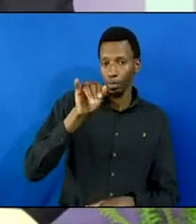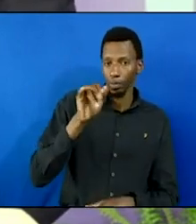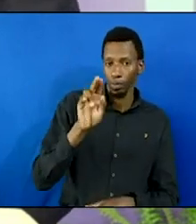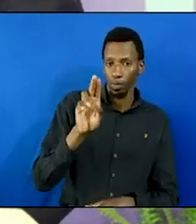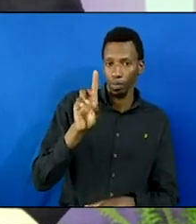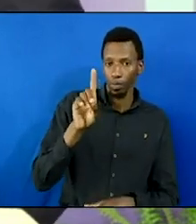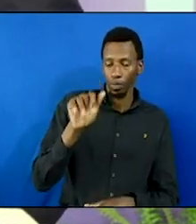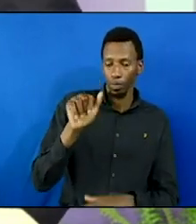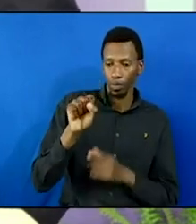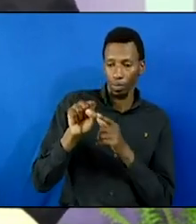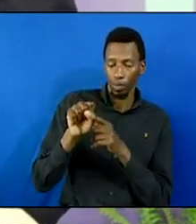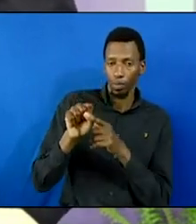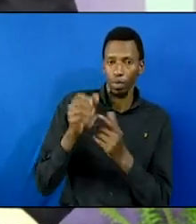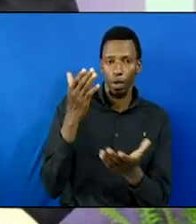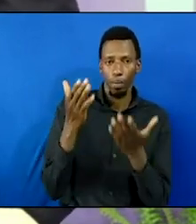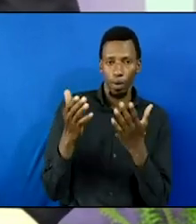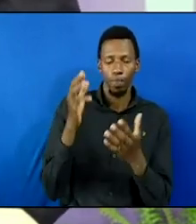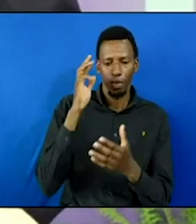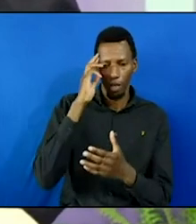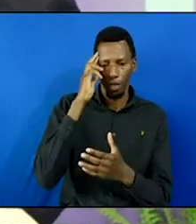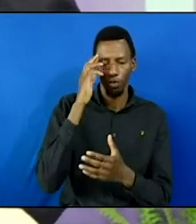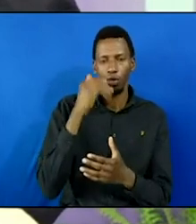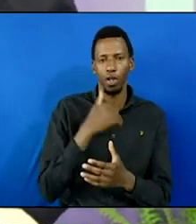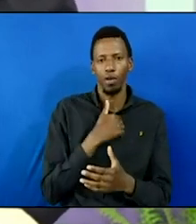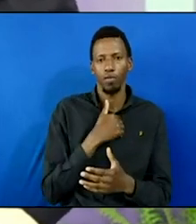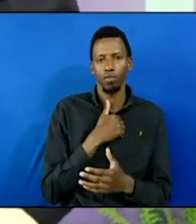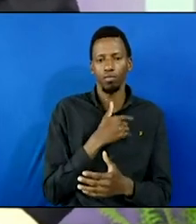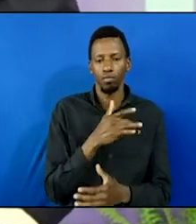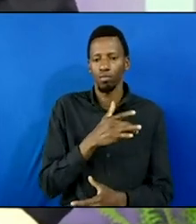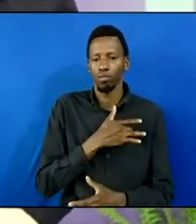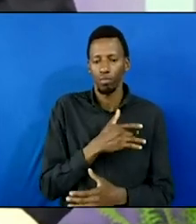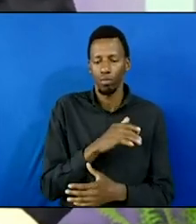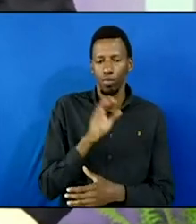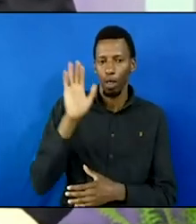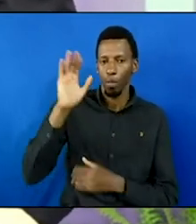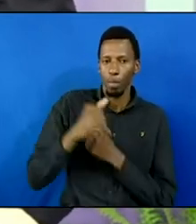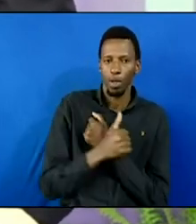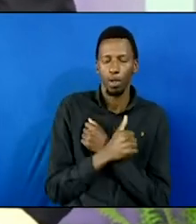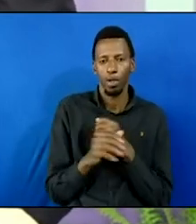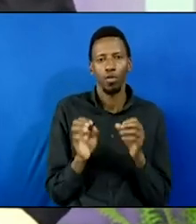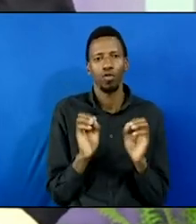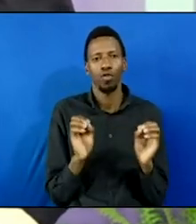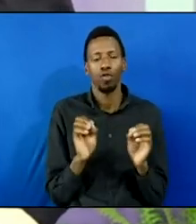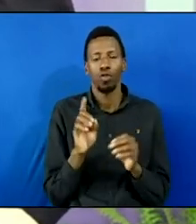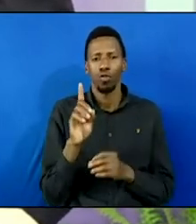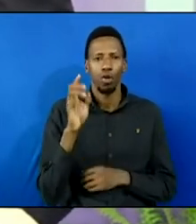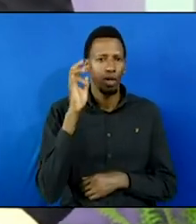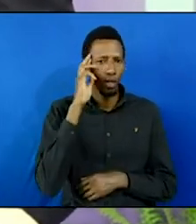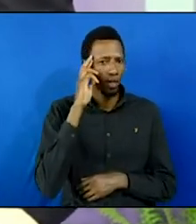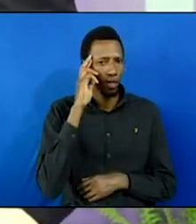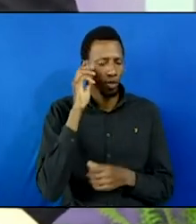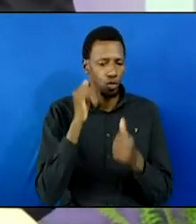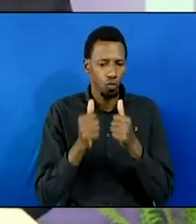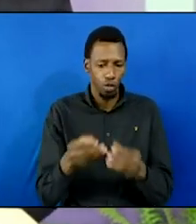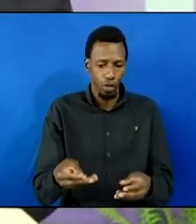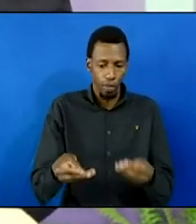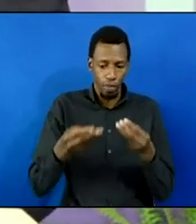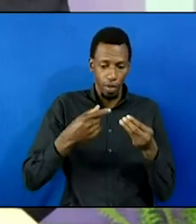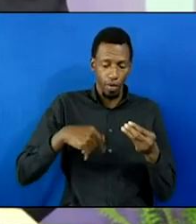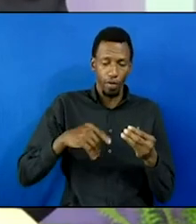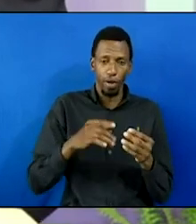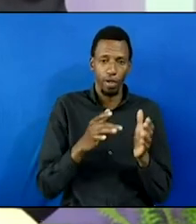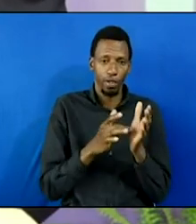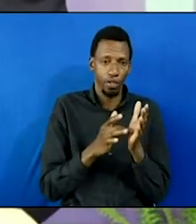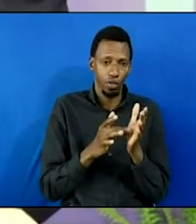Judas might have had a reason not to be touched by this love. And one of the reasons that is given to us by